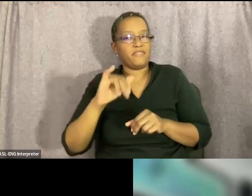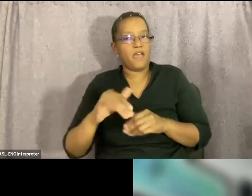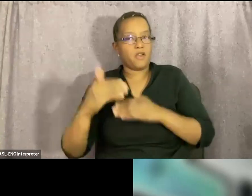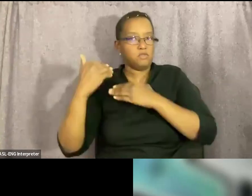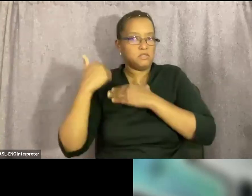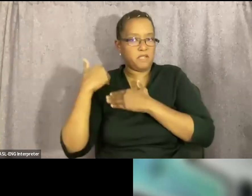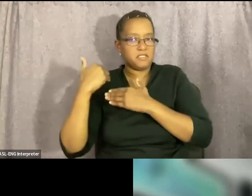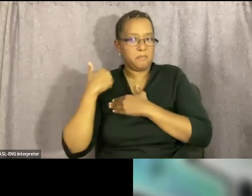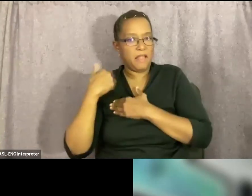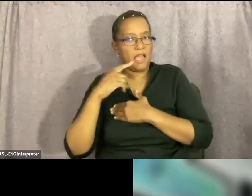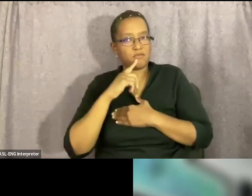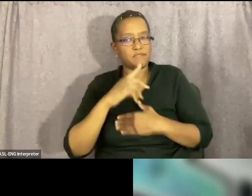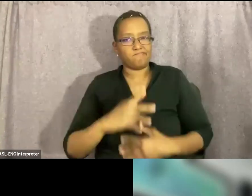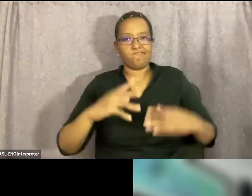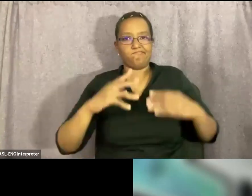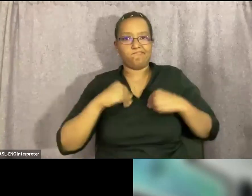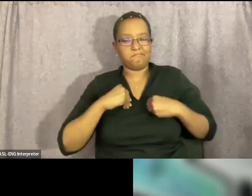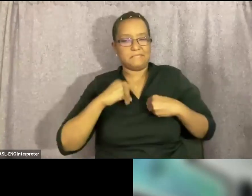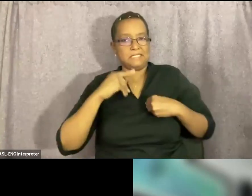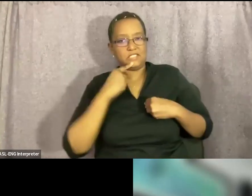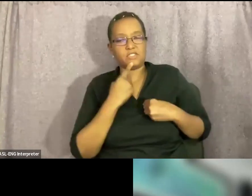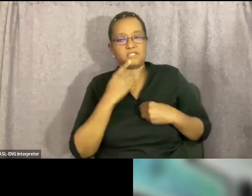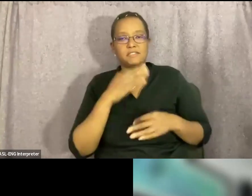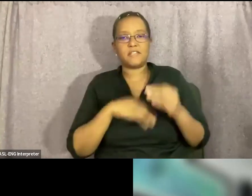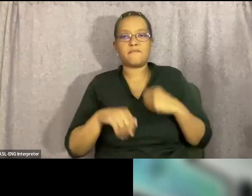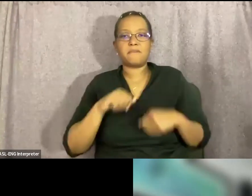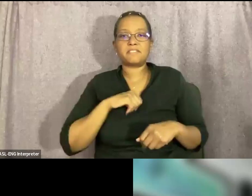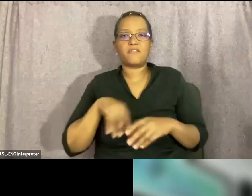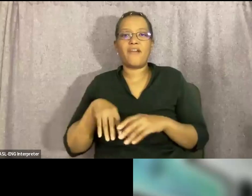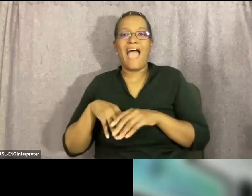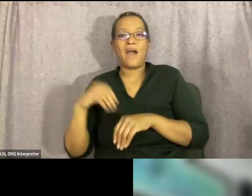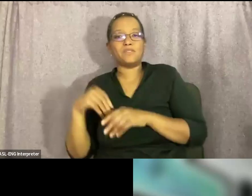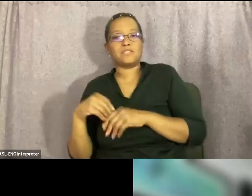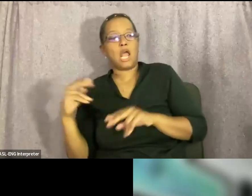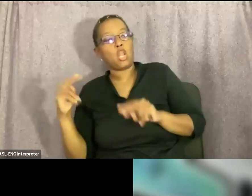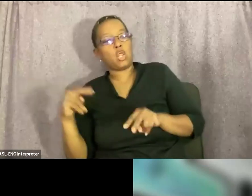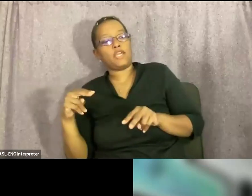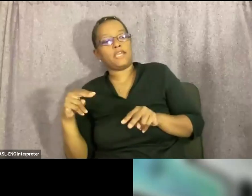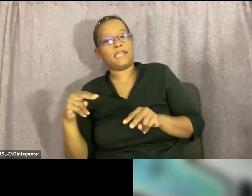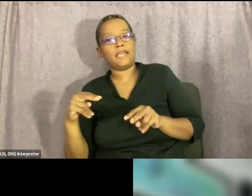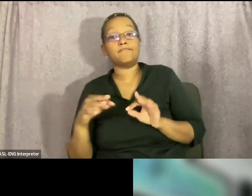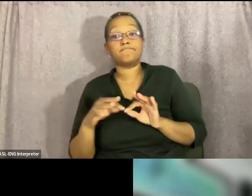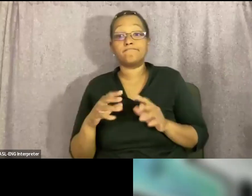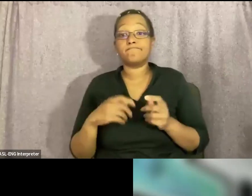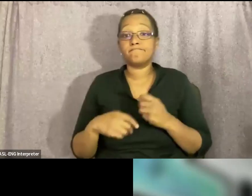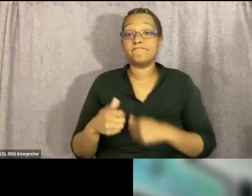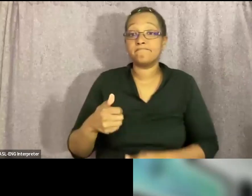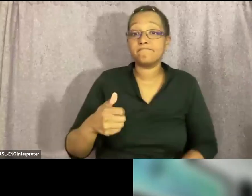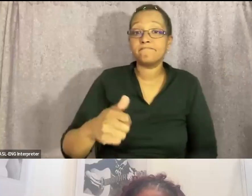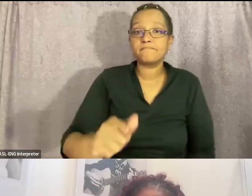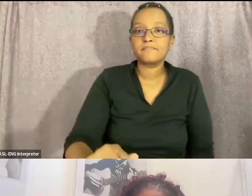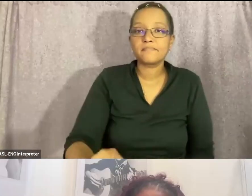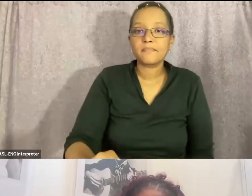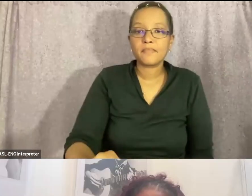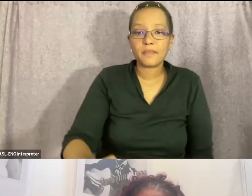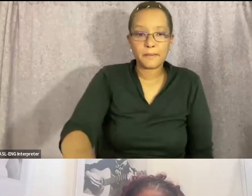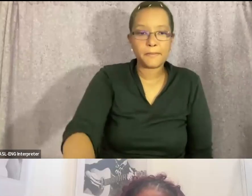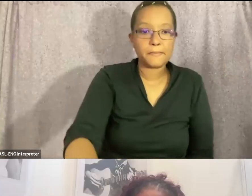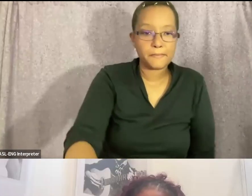a very, if not completely public online existence, like interacting a lot. So I worked in digital organizing